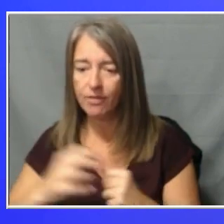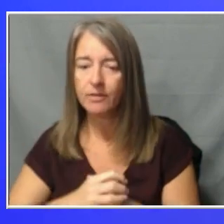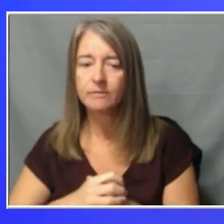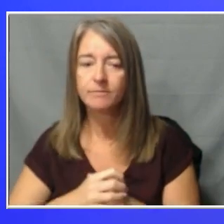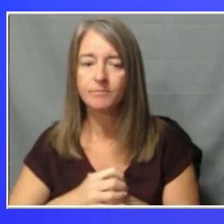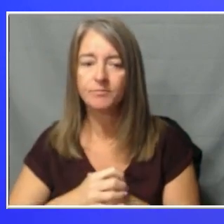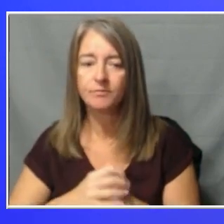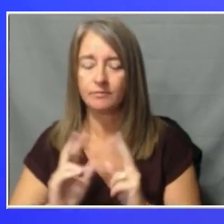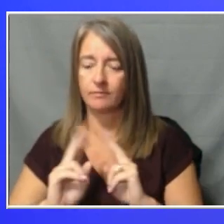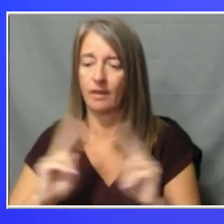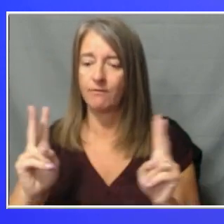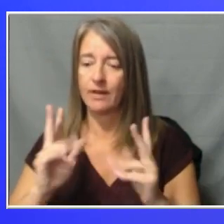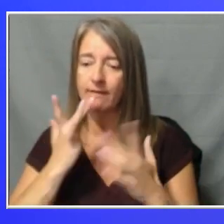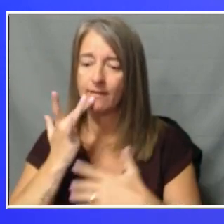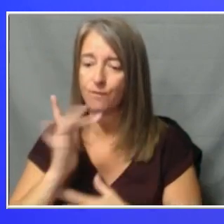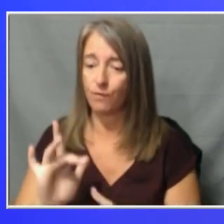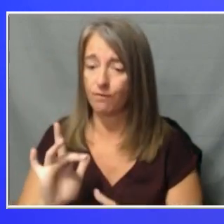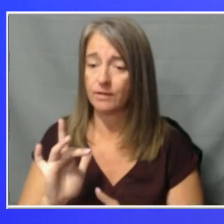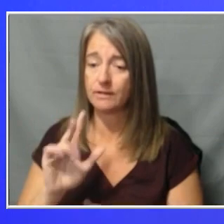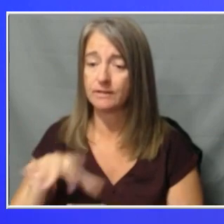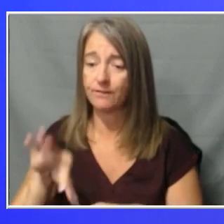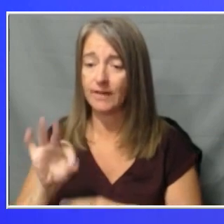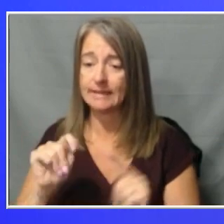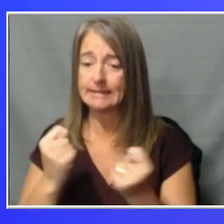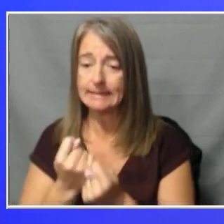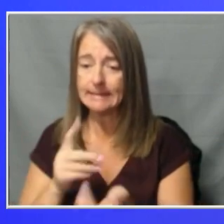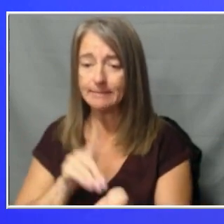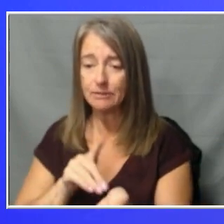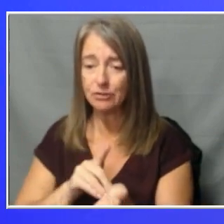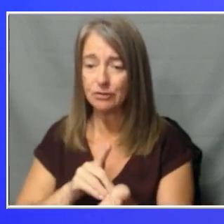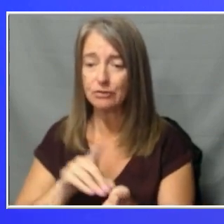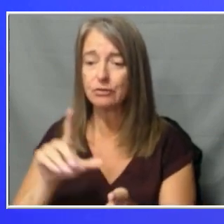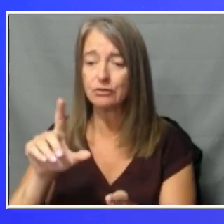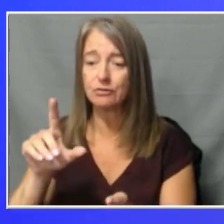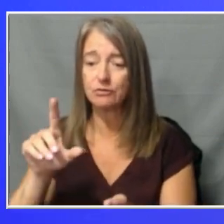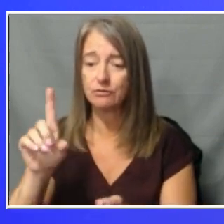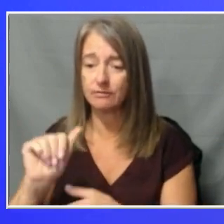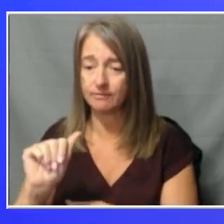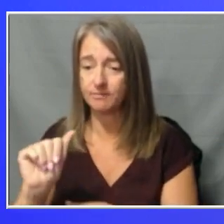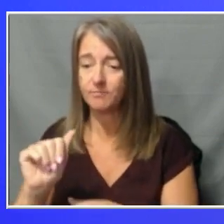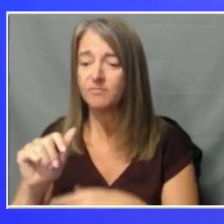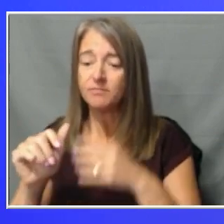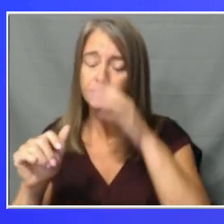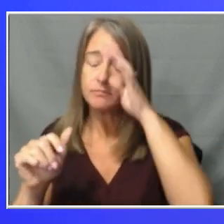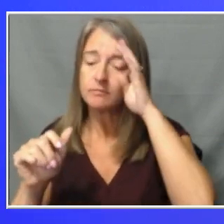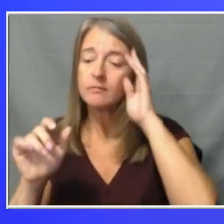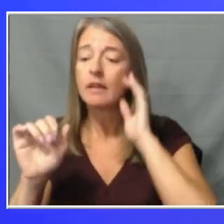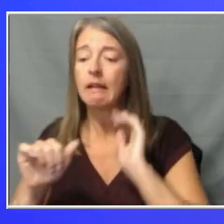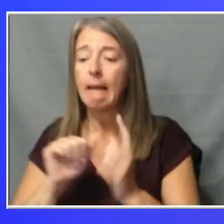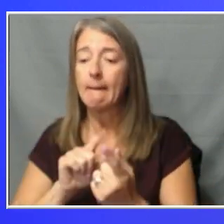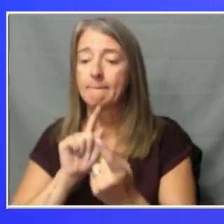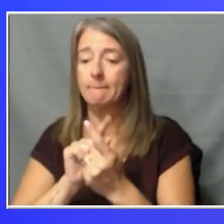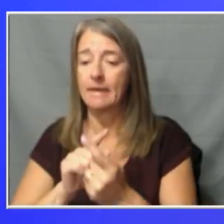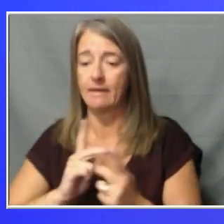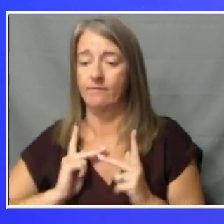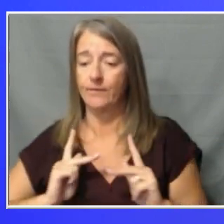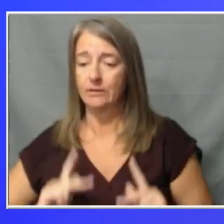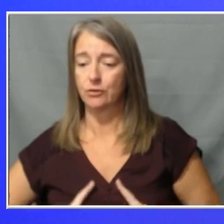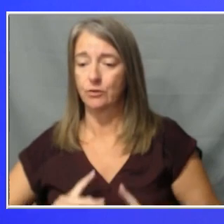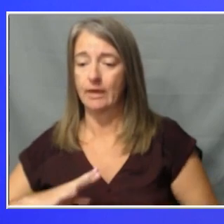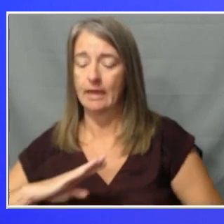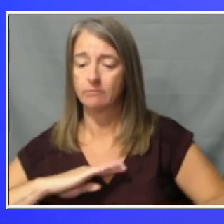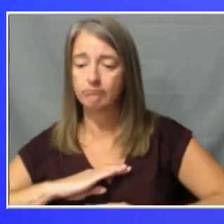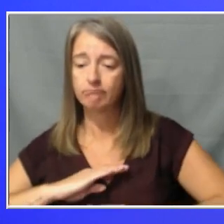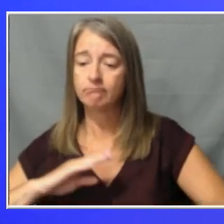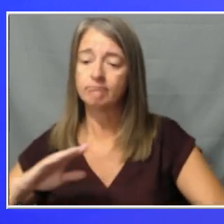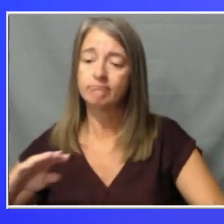I've been very fortunate to find a team and a doctor like Abhyankar who can meet both physical and my spiritual